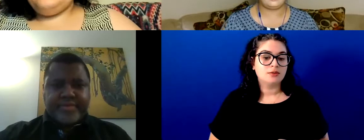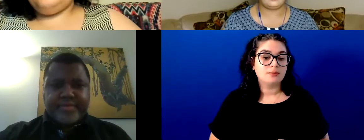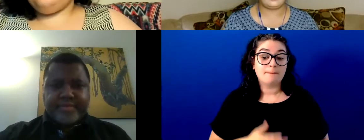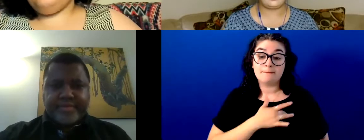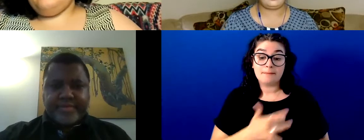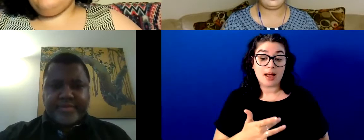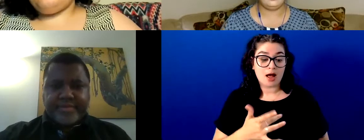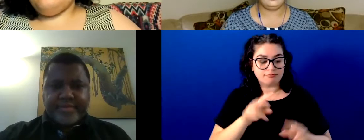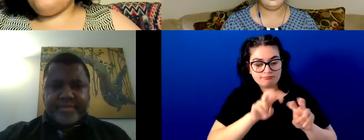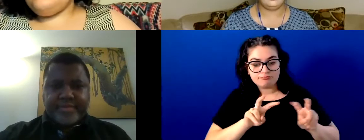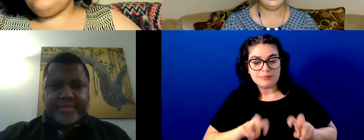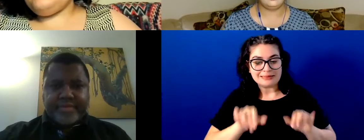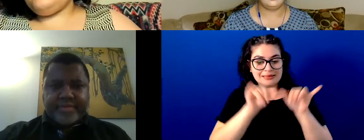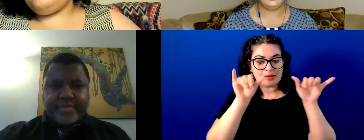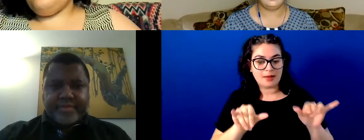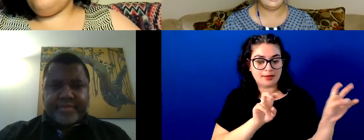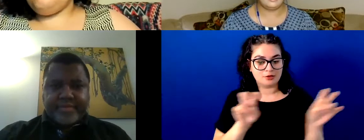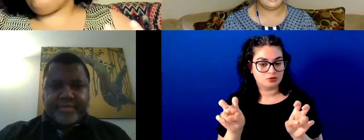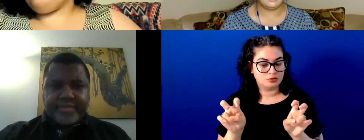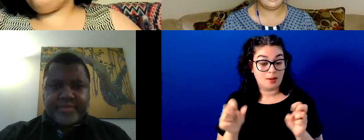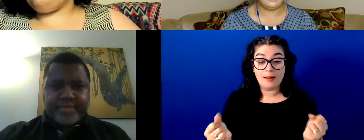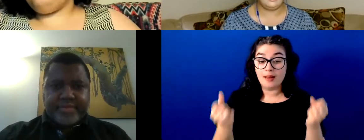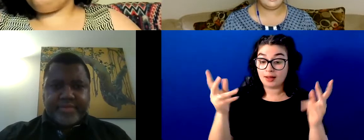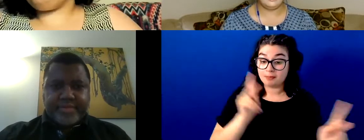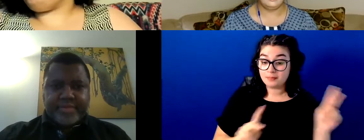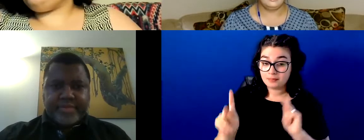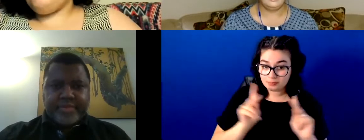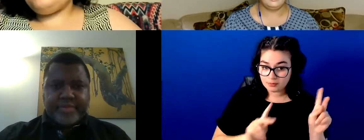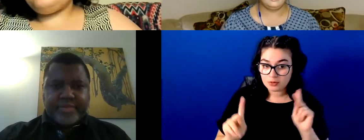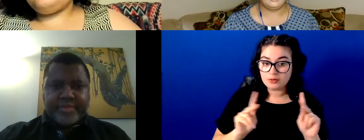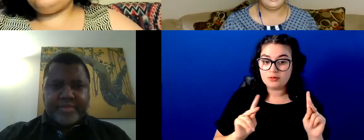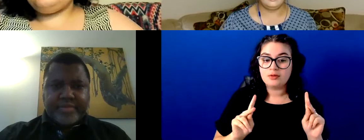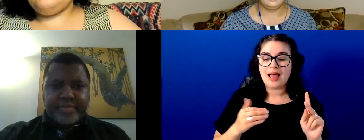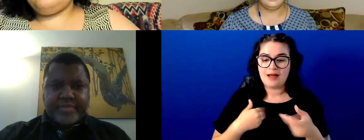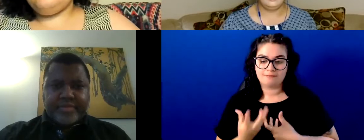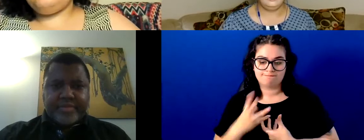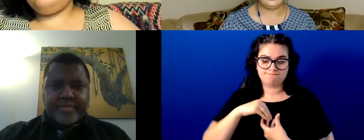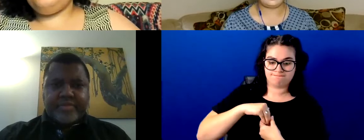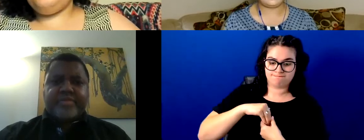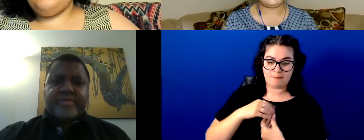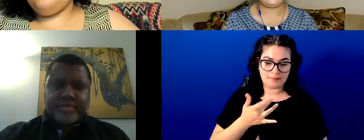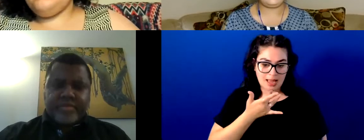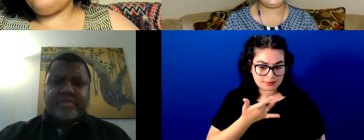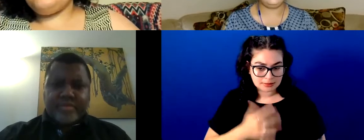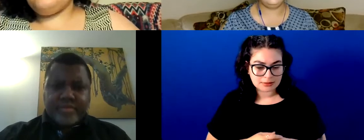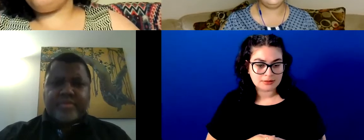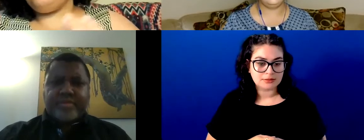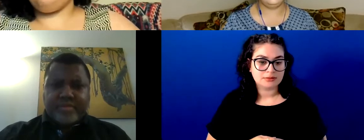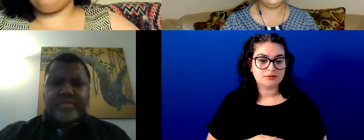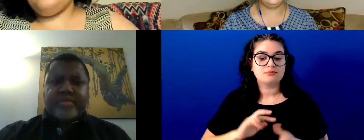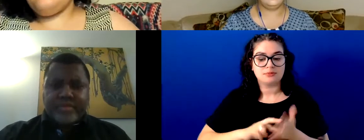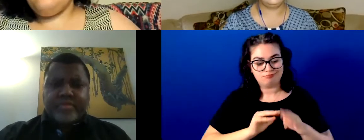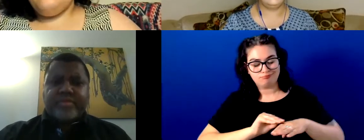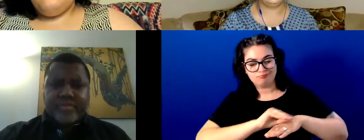systematic issues, and that a lot of individuals hold very intrusive-based biases and lead to medical-based results where